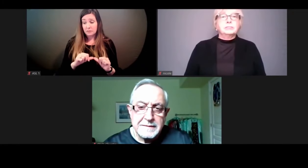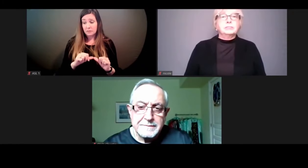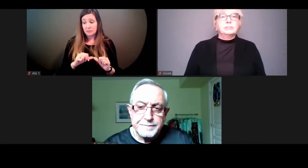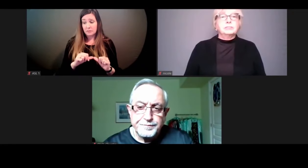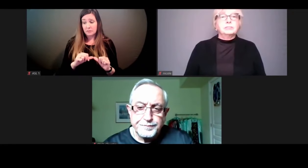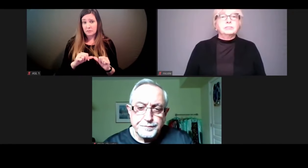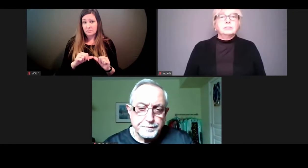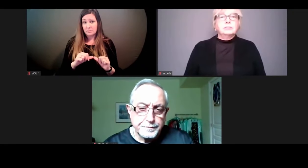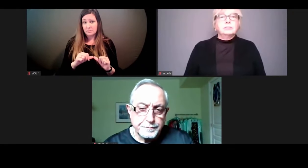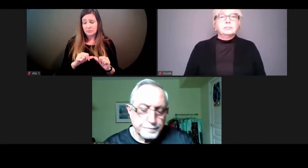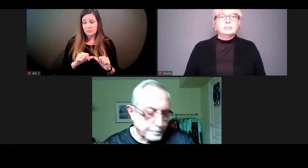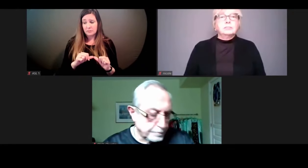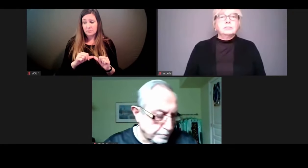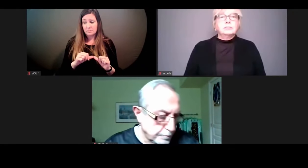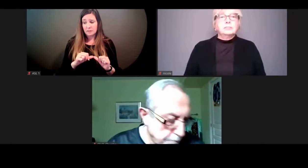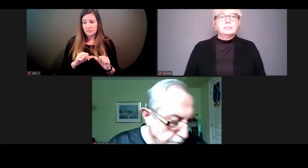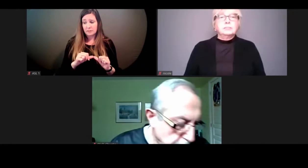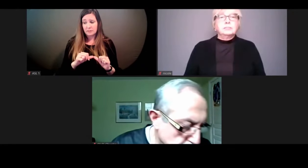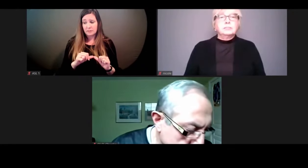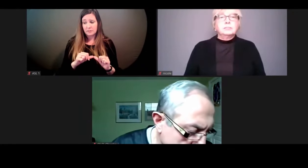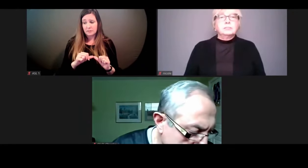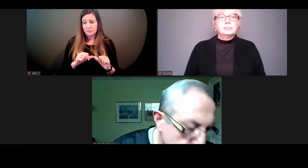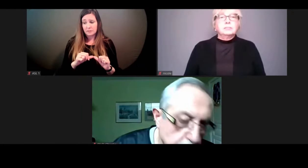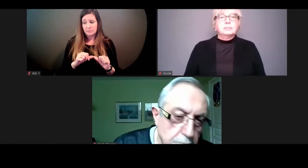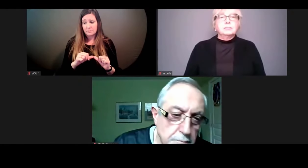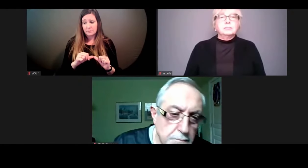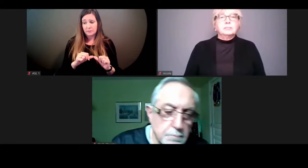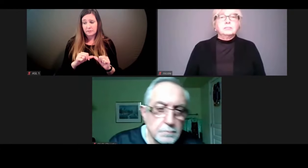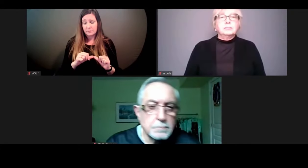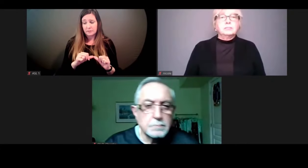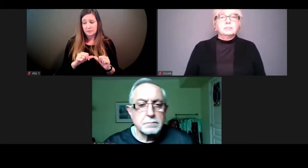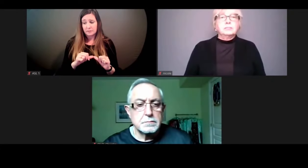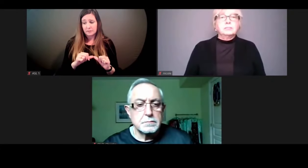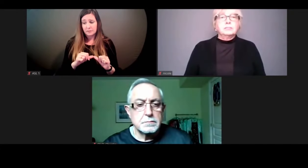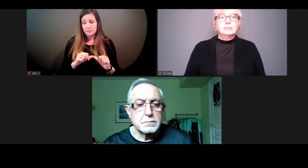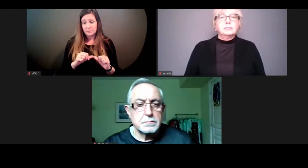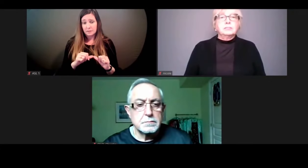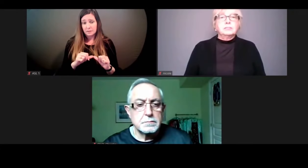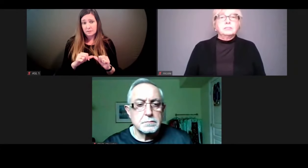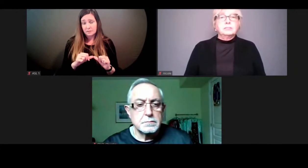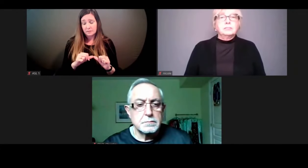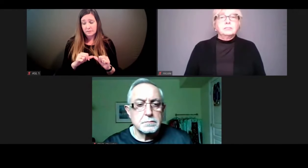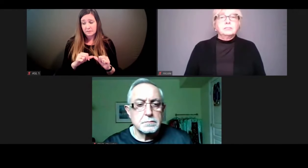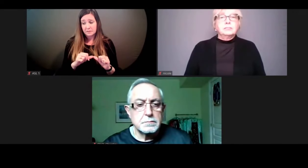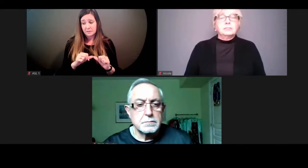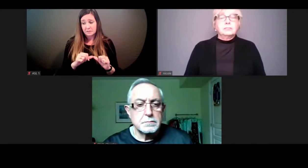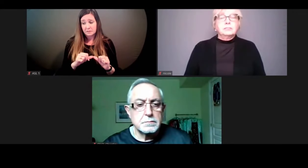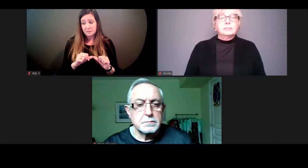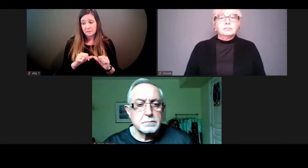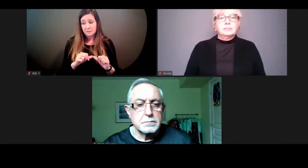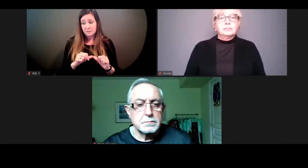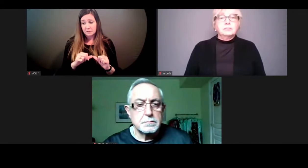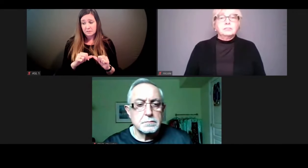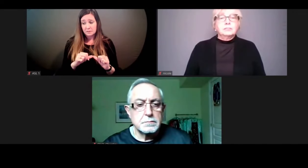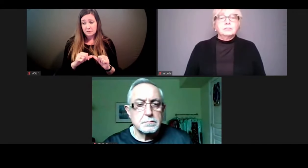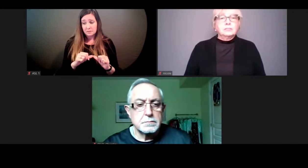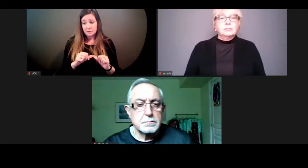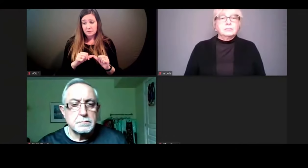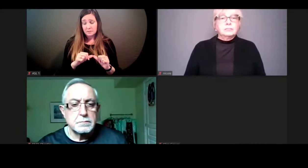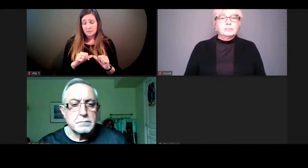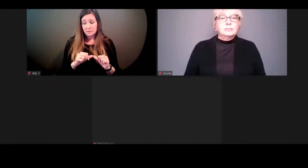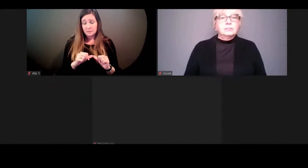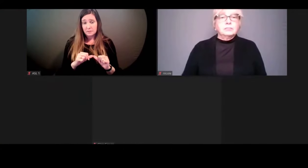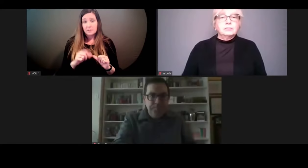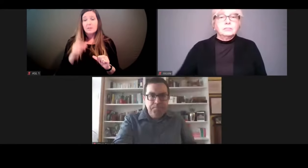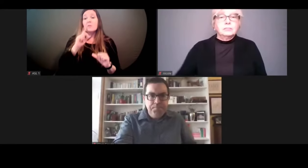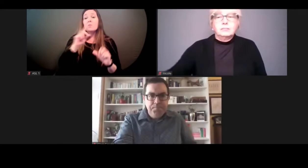6 Councillor, Councillor Gower, if you have a question. And if we could let Councillor Kavanaugh in as well, she